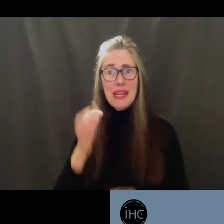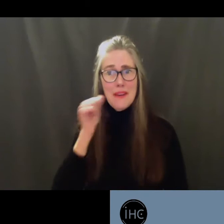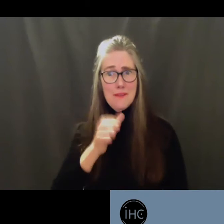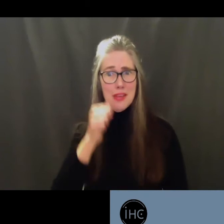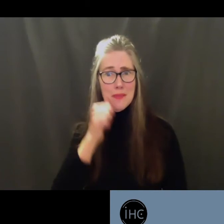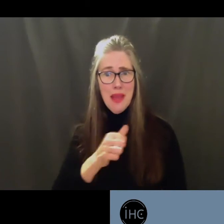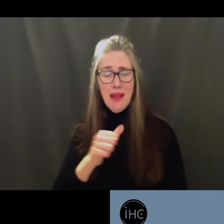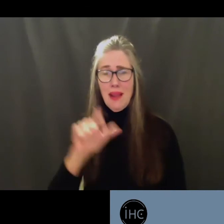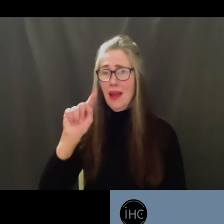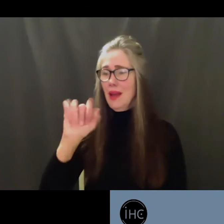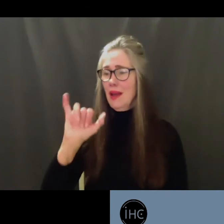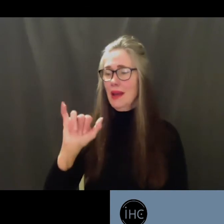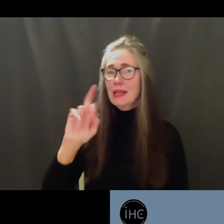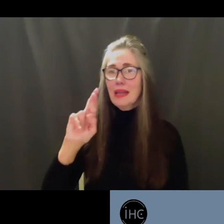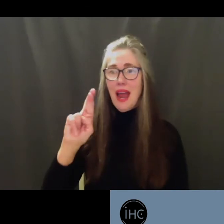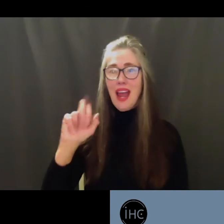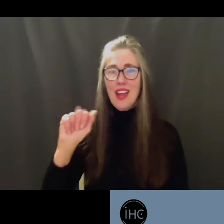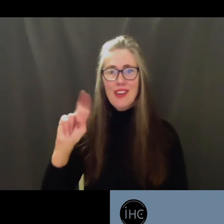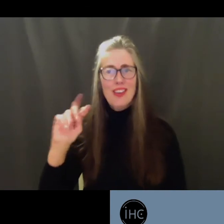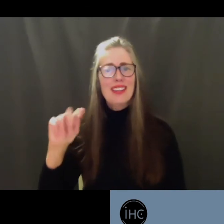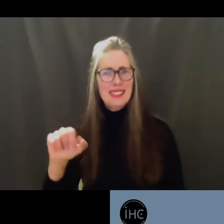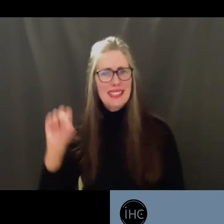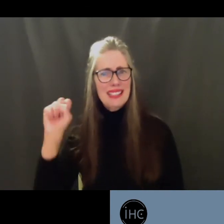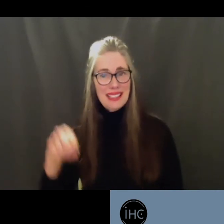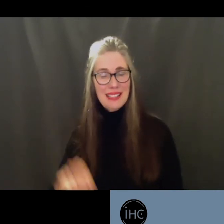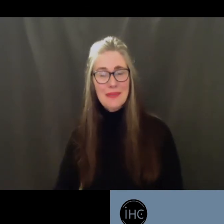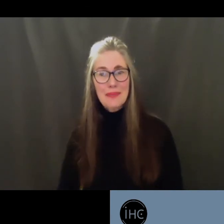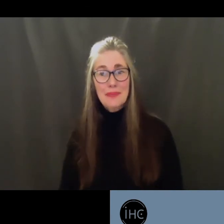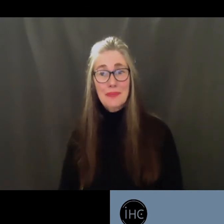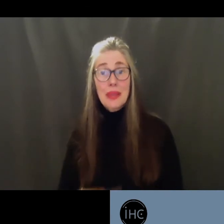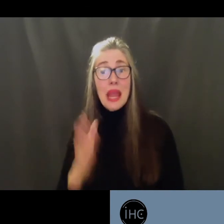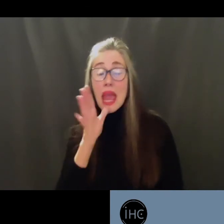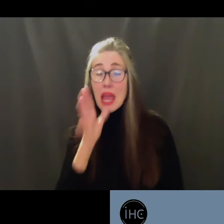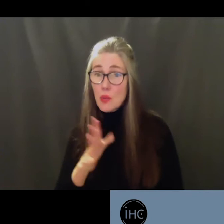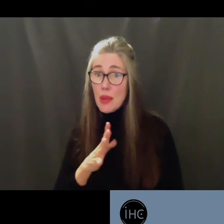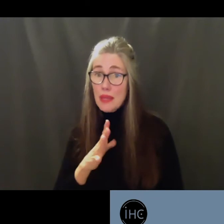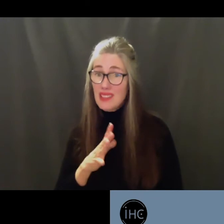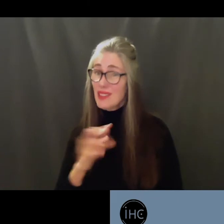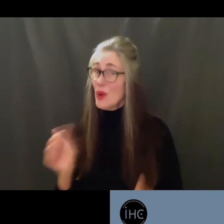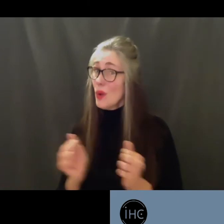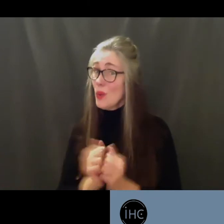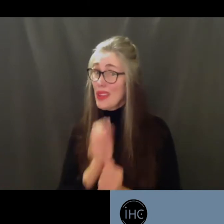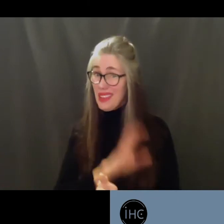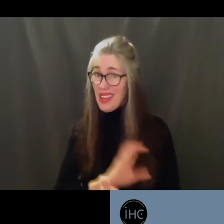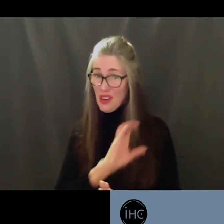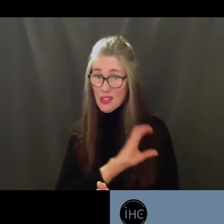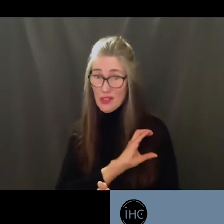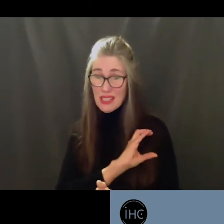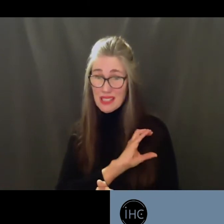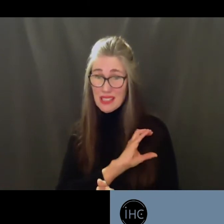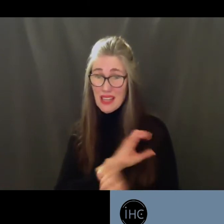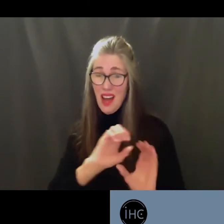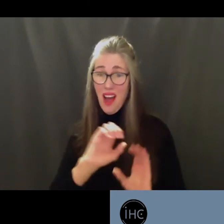history. But and there have been women who had certain strongman characteristics in 20th